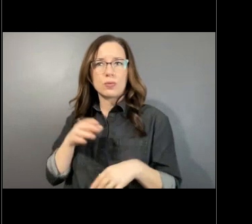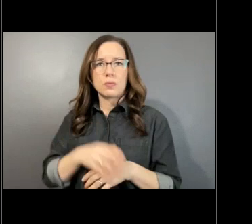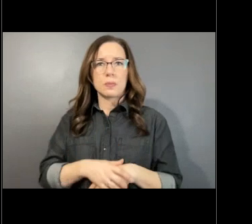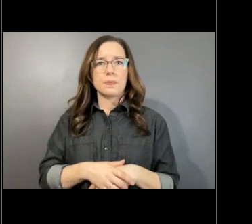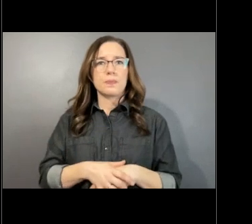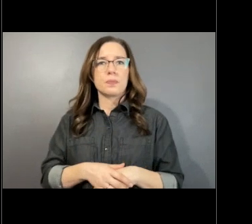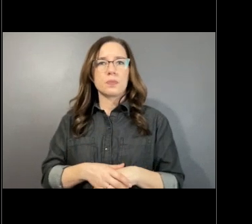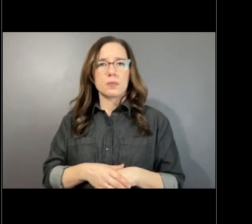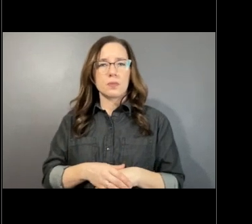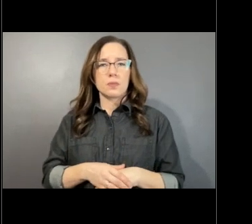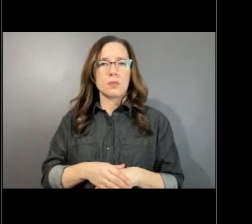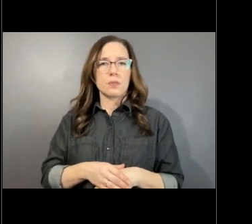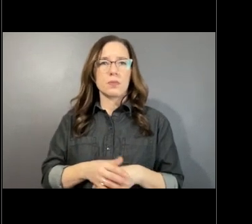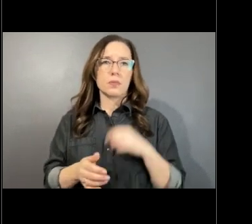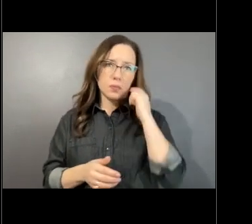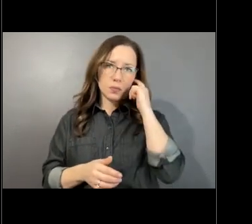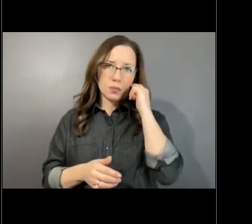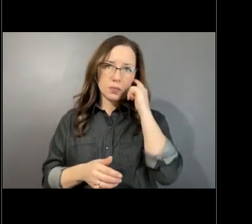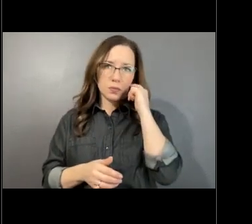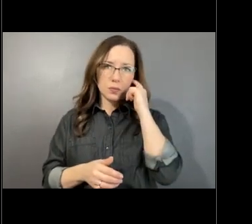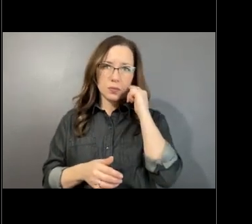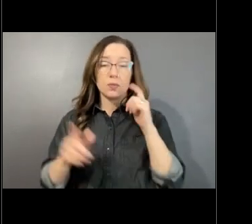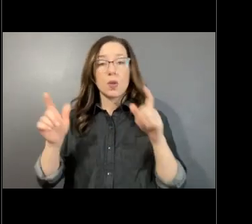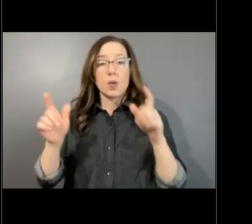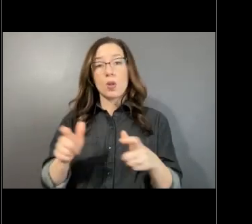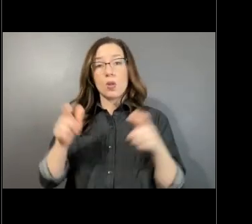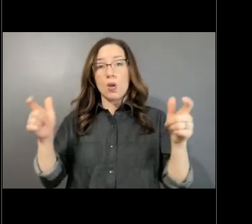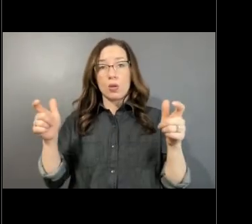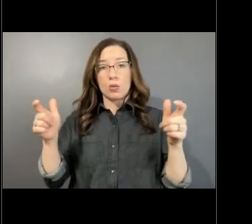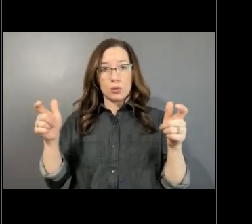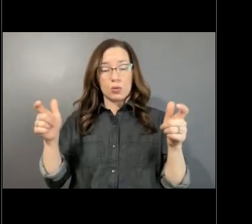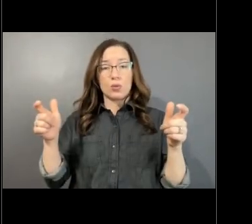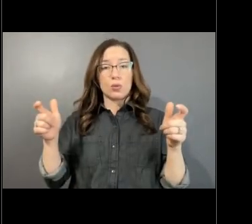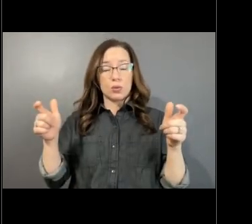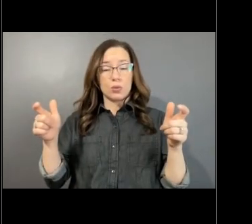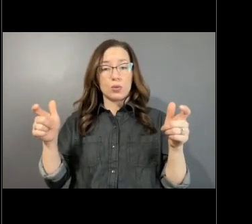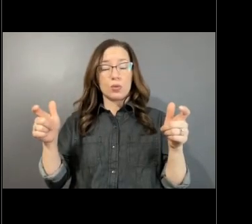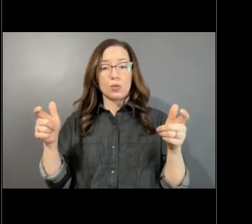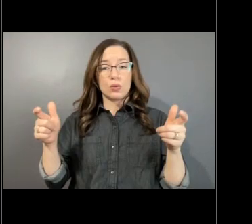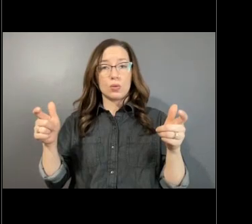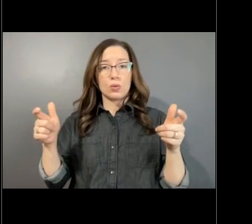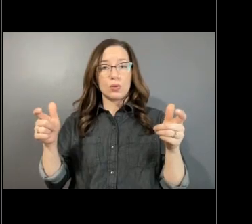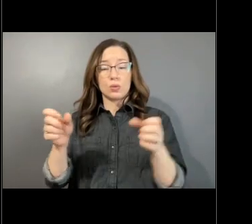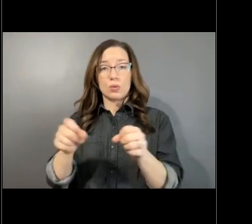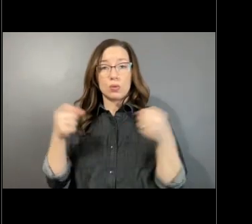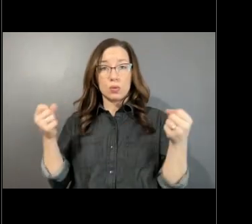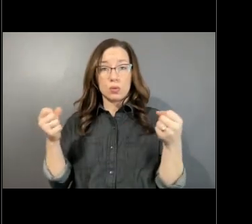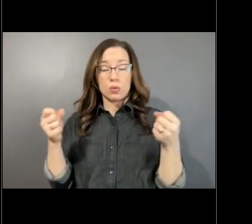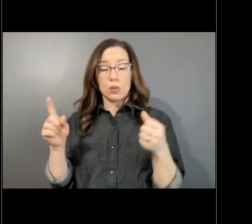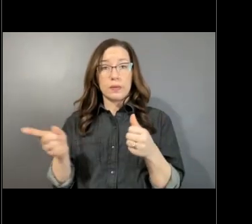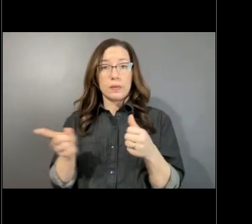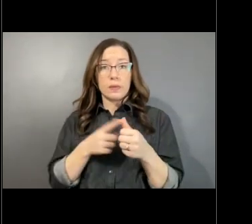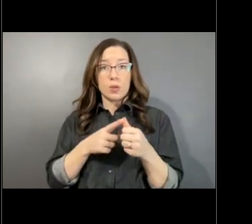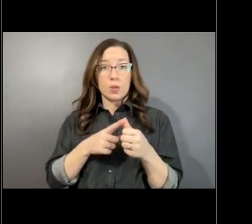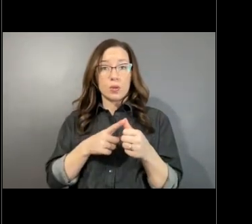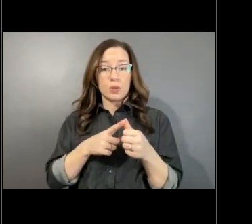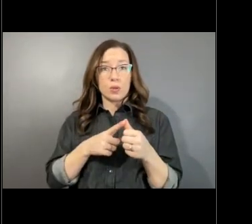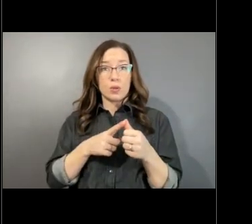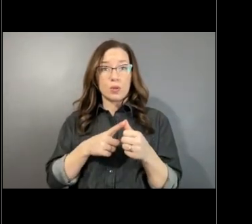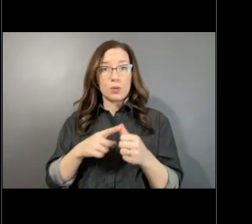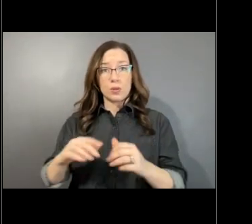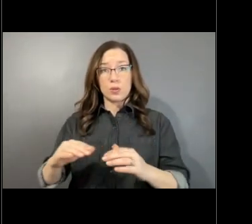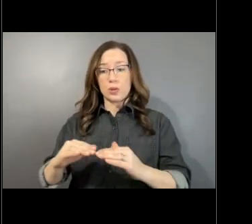Now, in a larger walk-in pantry, if the first shelf is placed at least